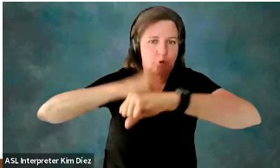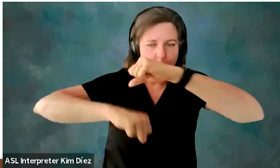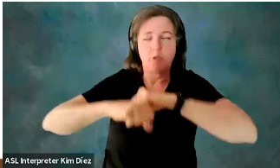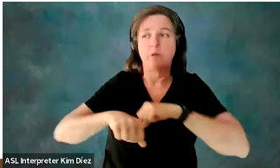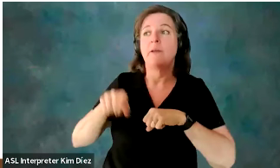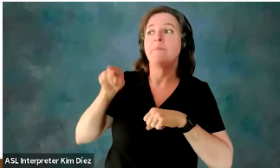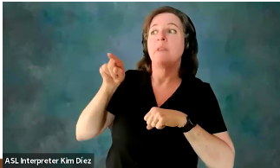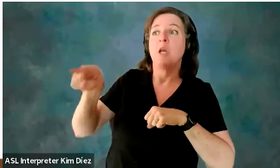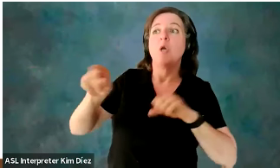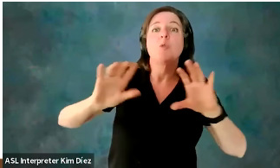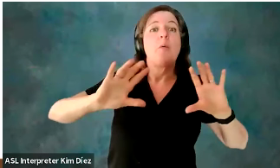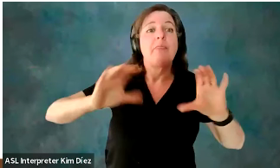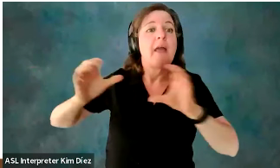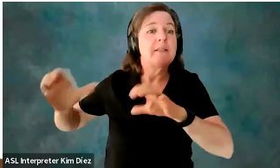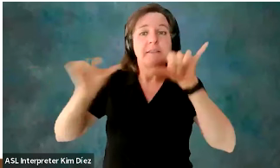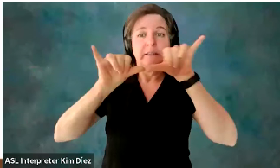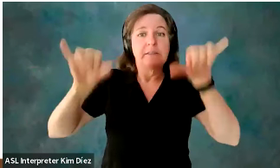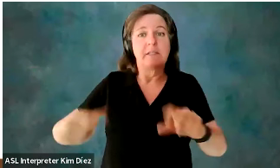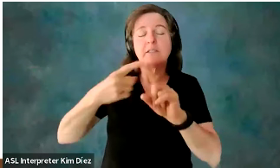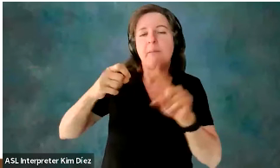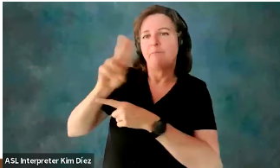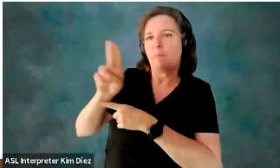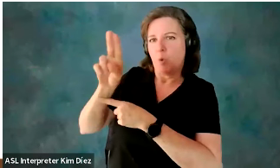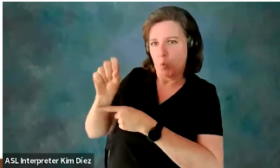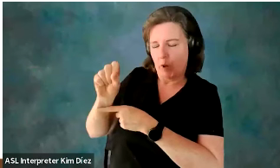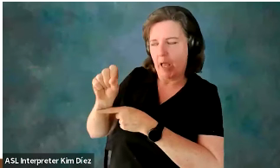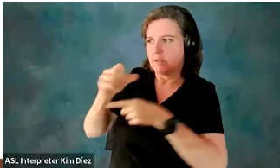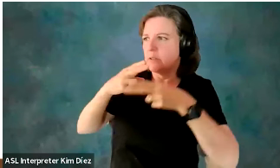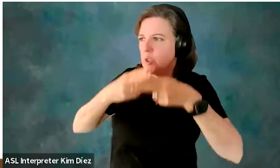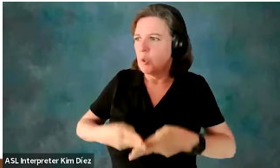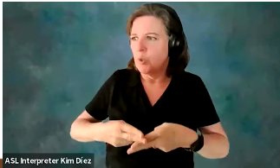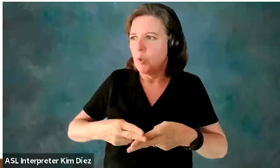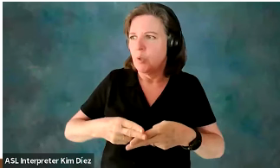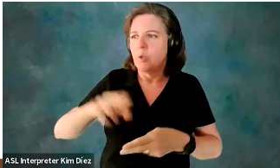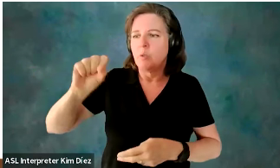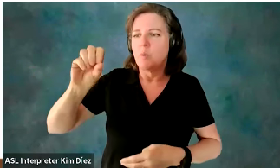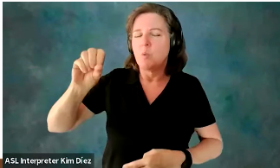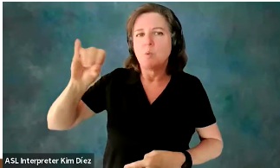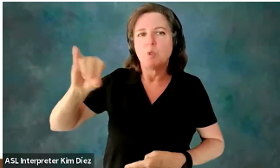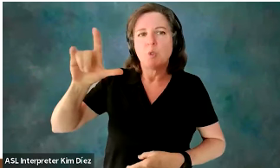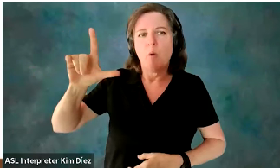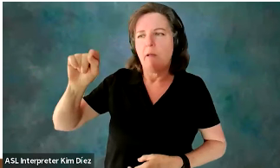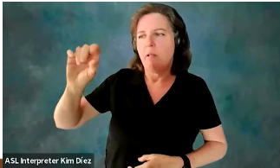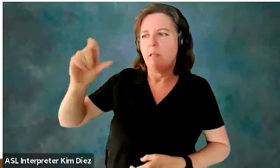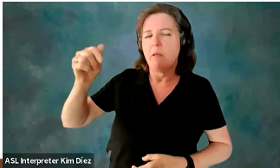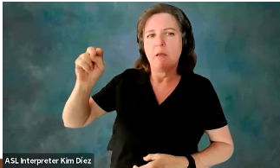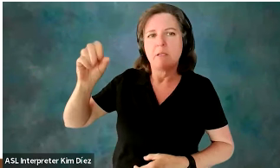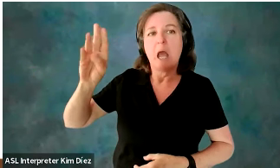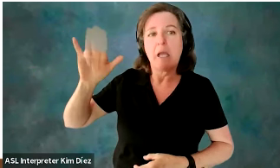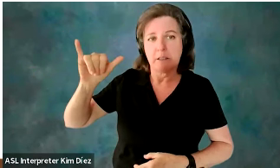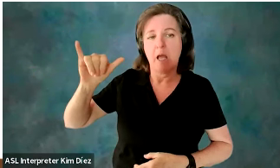classification of the US, which is called soil taxonomy, and it has the